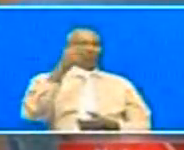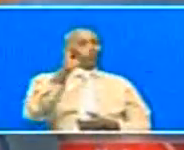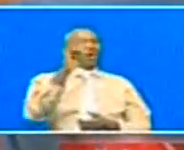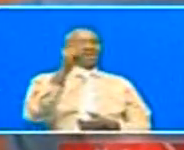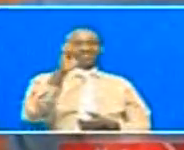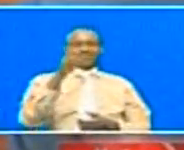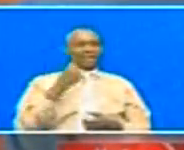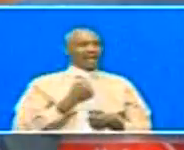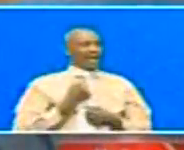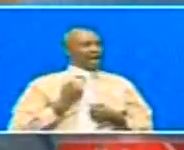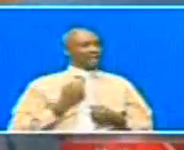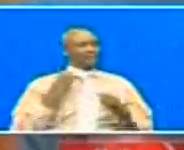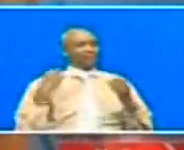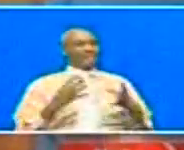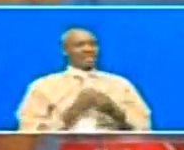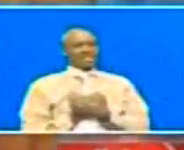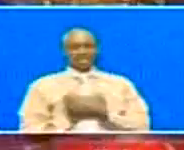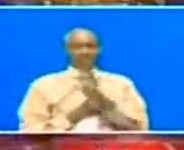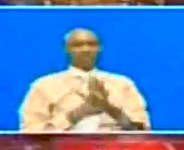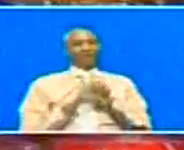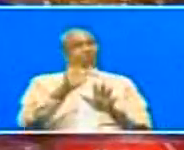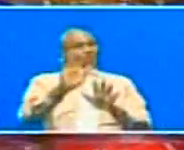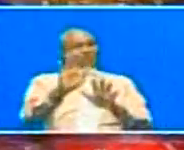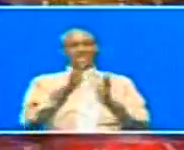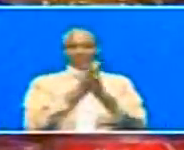were... I don't want to go